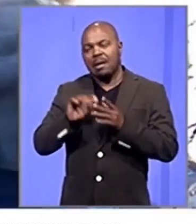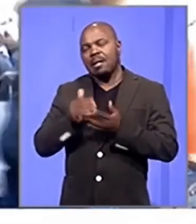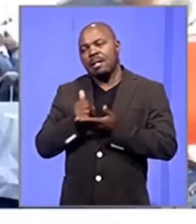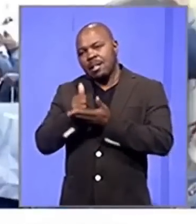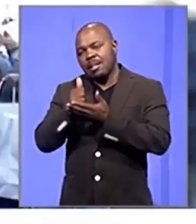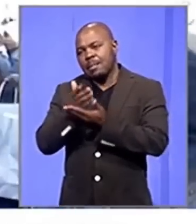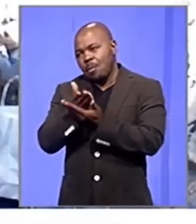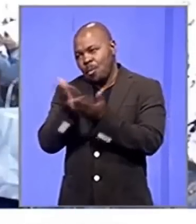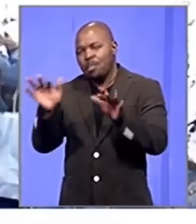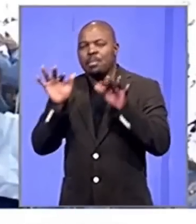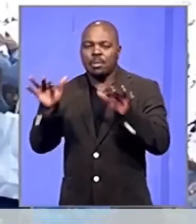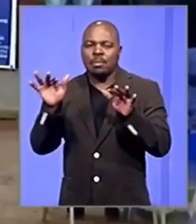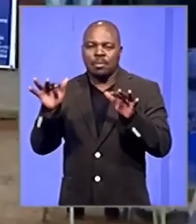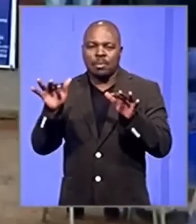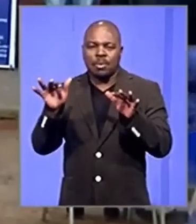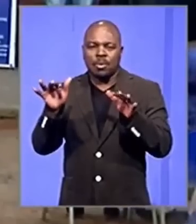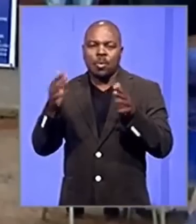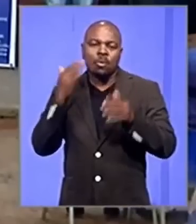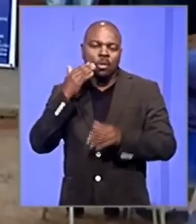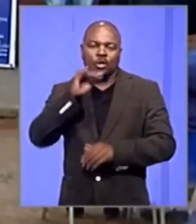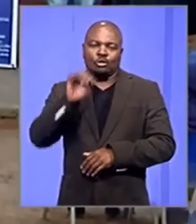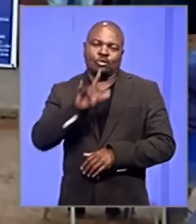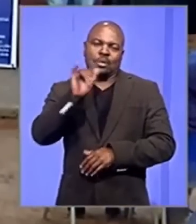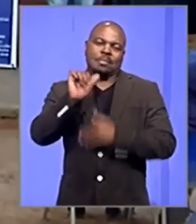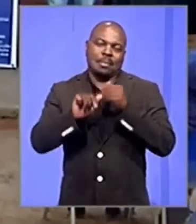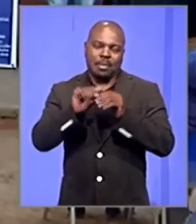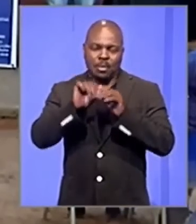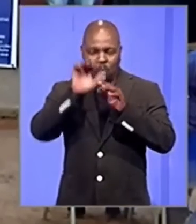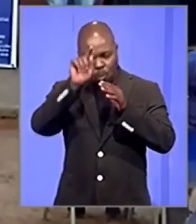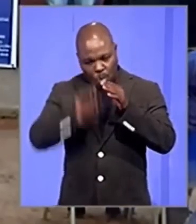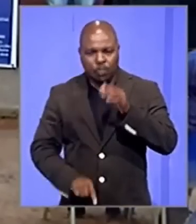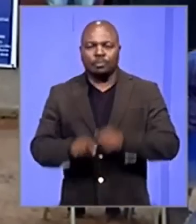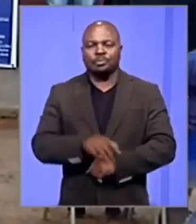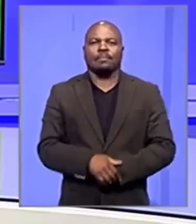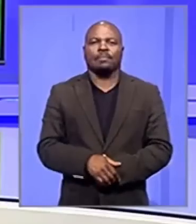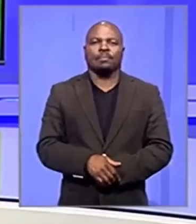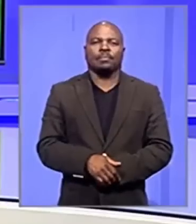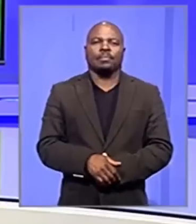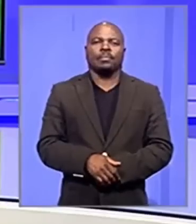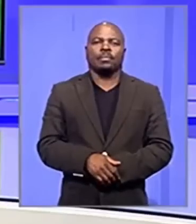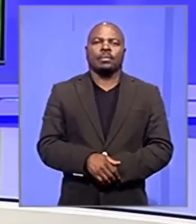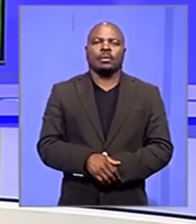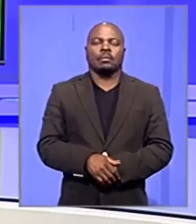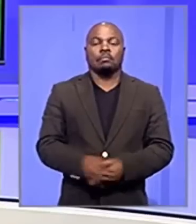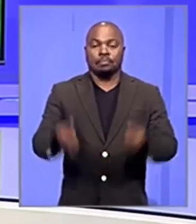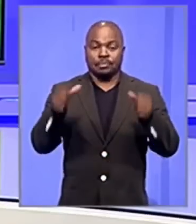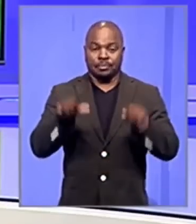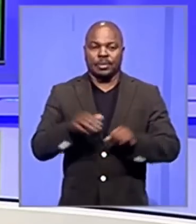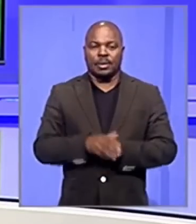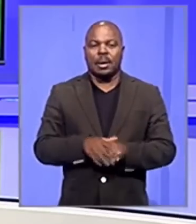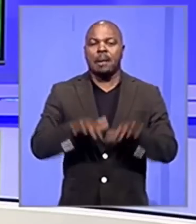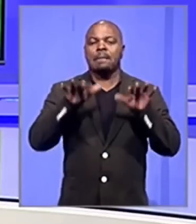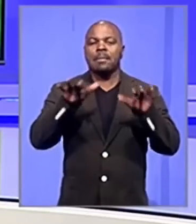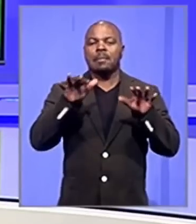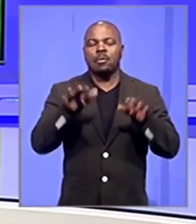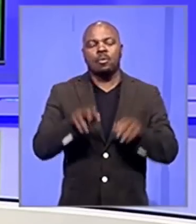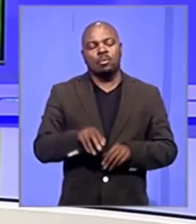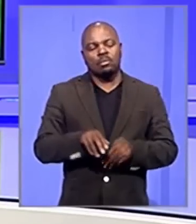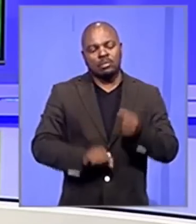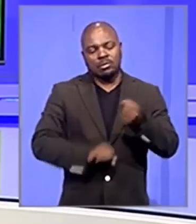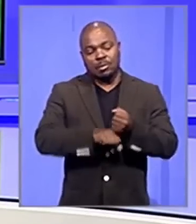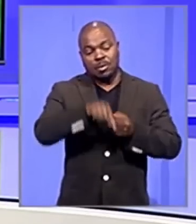kgweding yotlhe ya Phukwi. Kamogelo Siekwi, SABC News, Glen. Khabagare ba emanokeng kwa Northern Cape